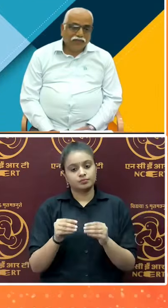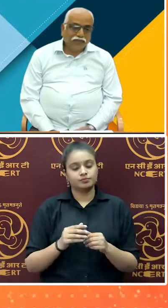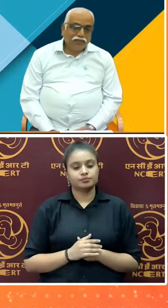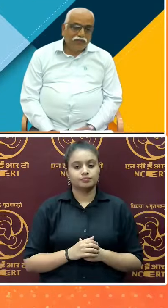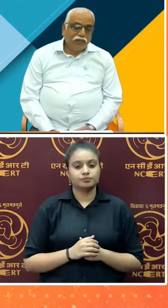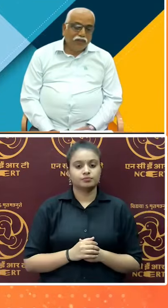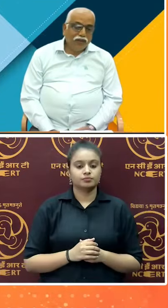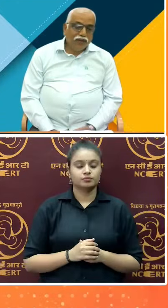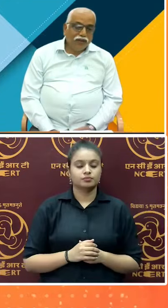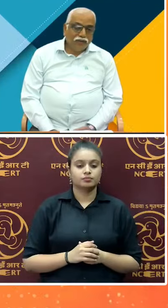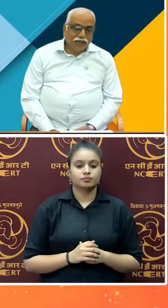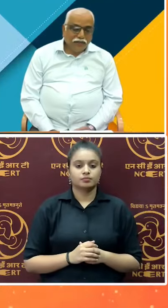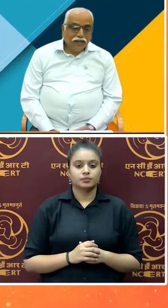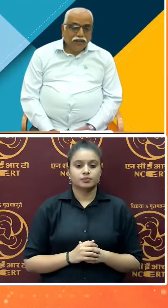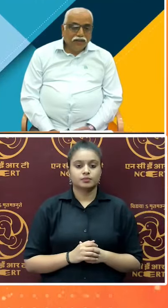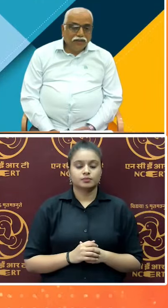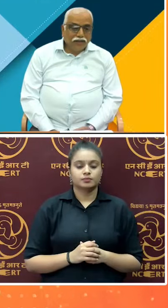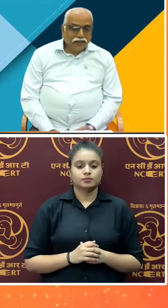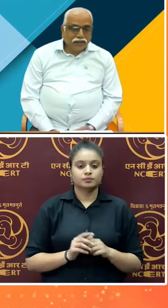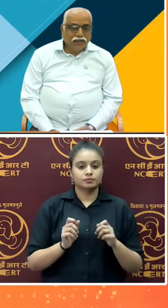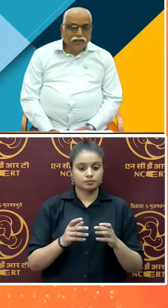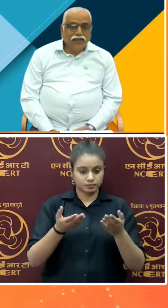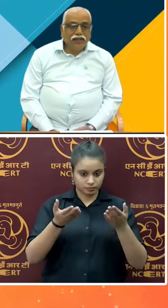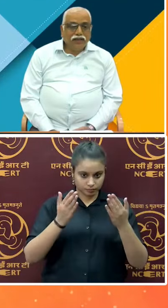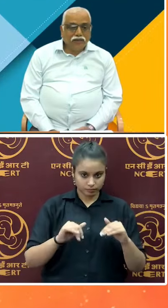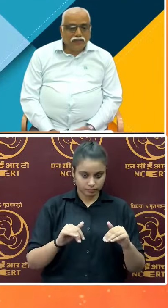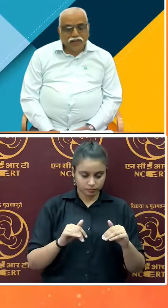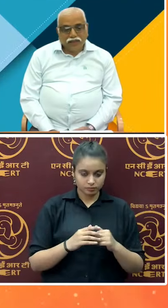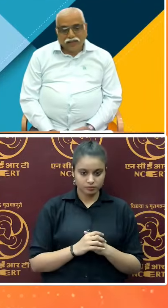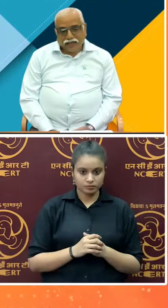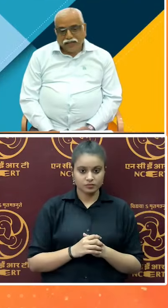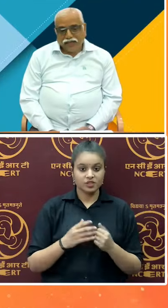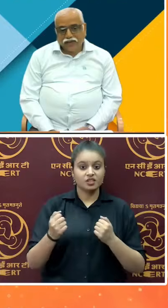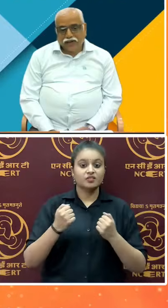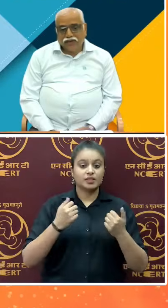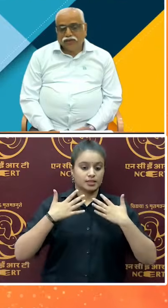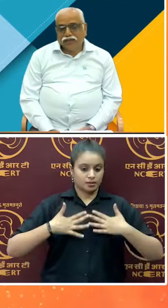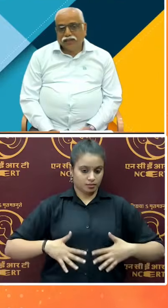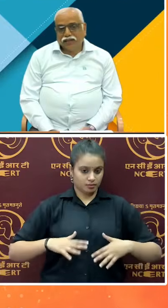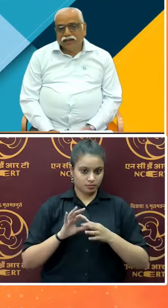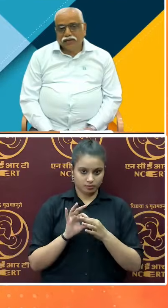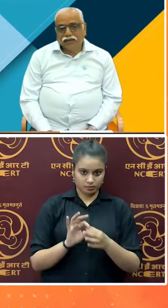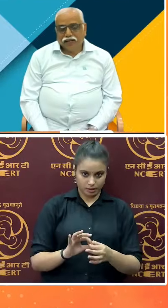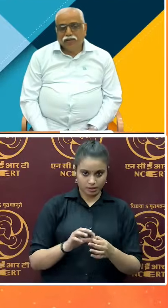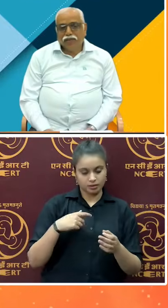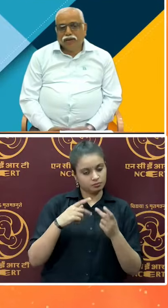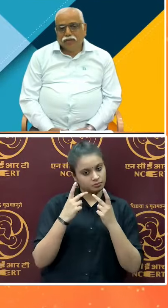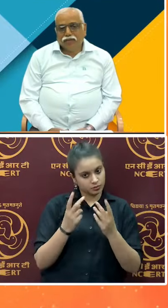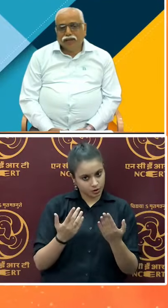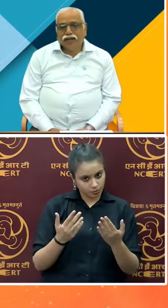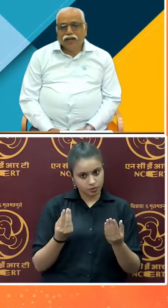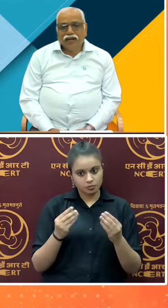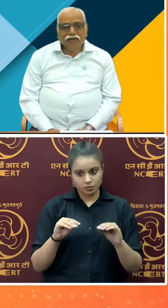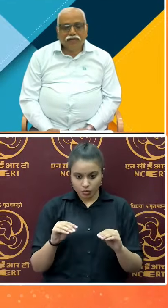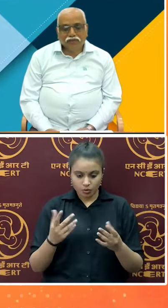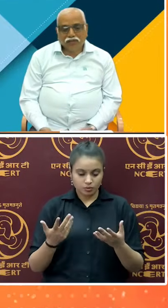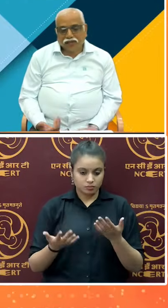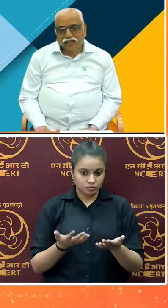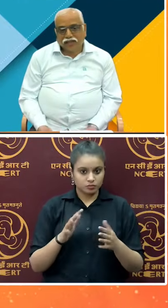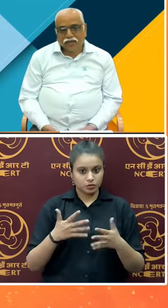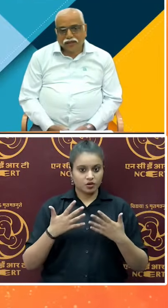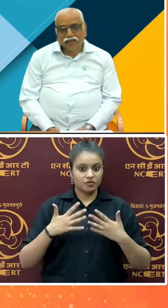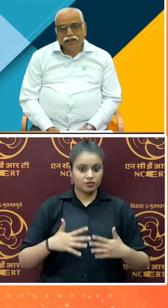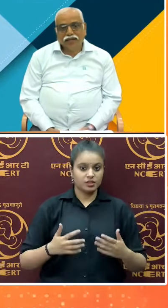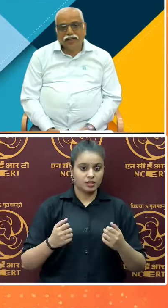Yes. Okay. So next is the physical signs. You can also see that they may be complaining. I have the